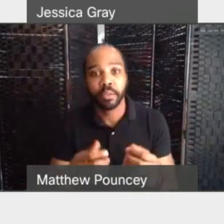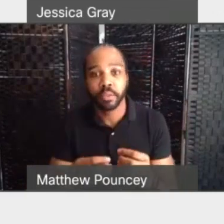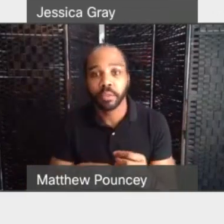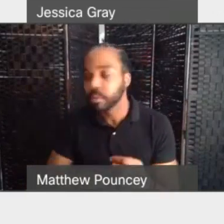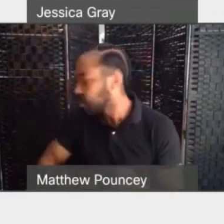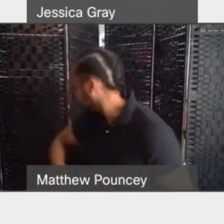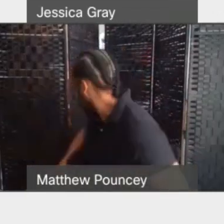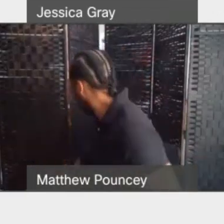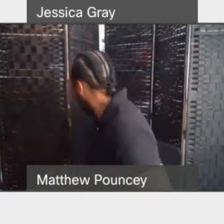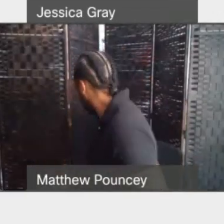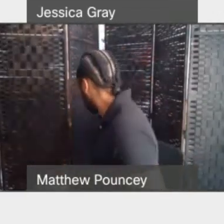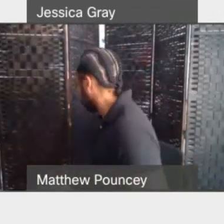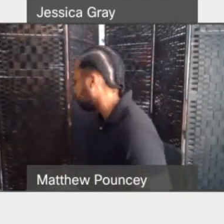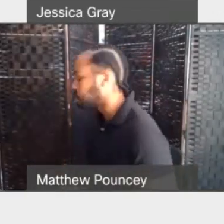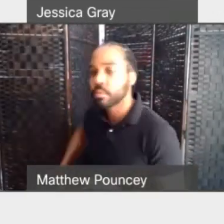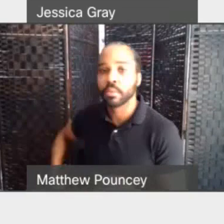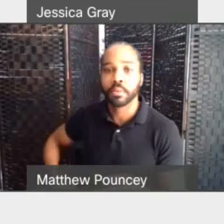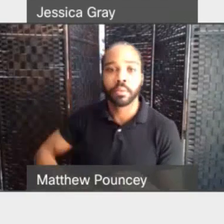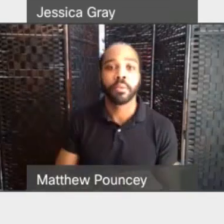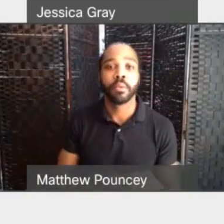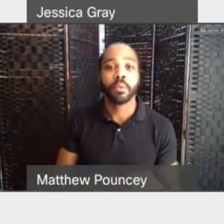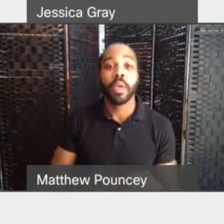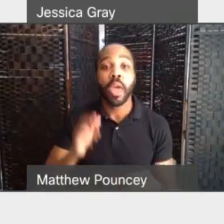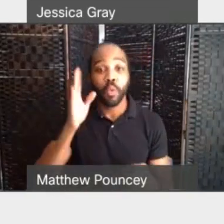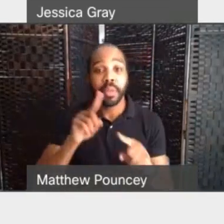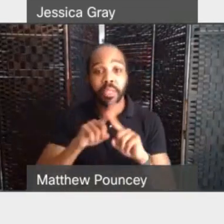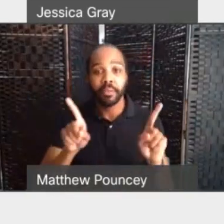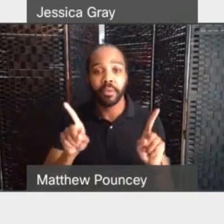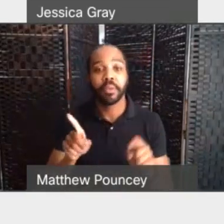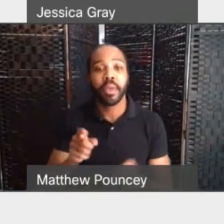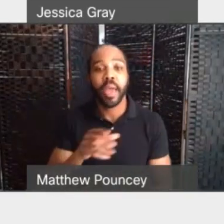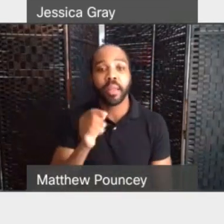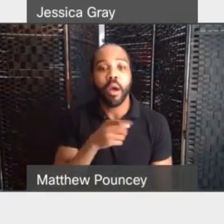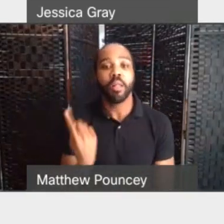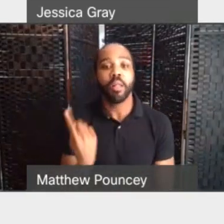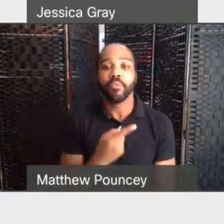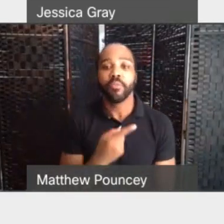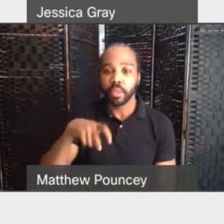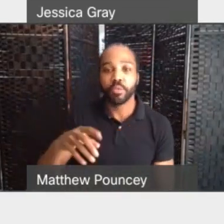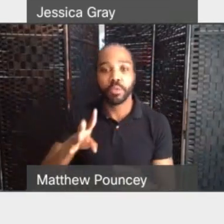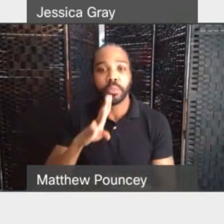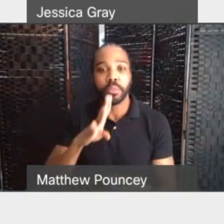is going to be different. And we really do all need to speak together